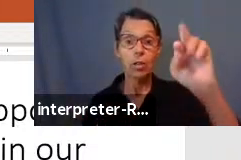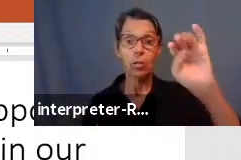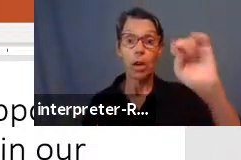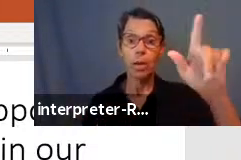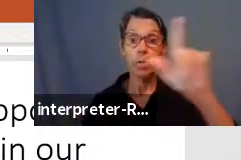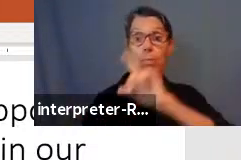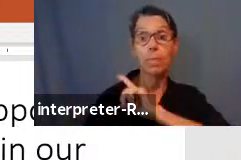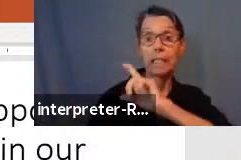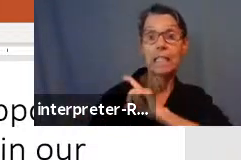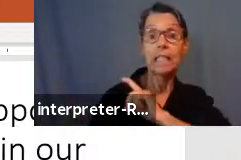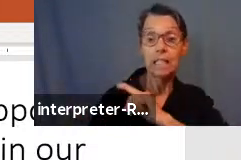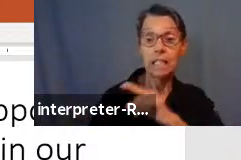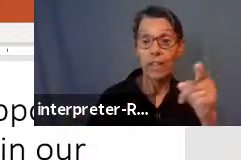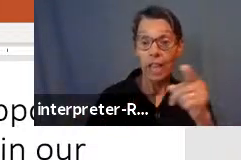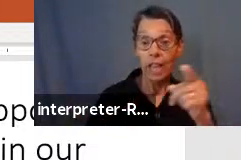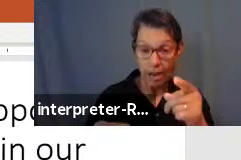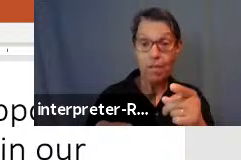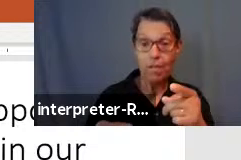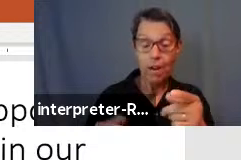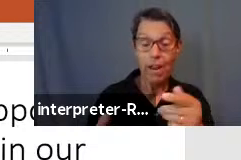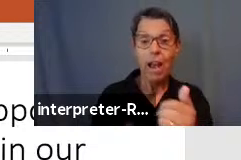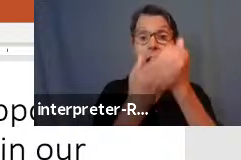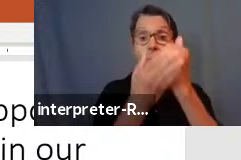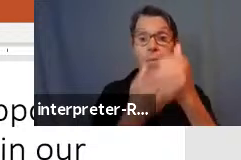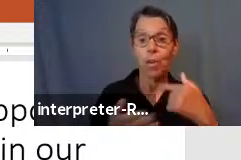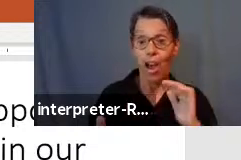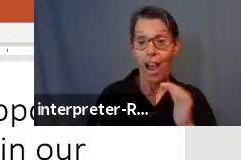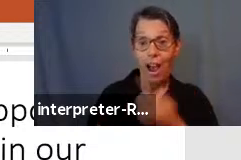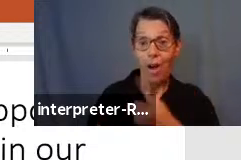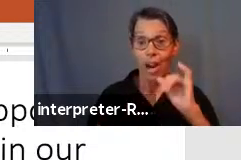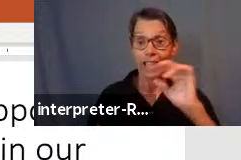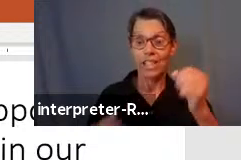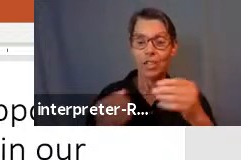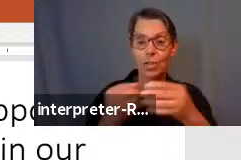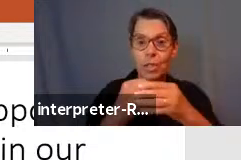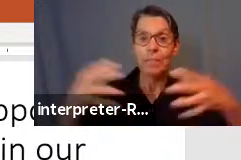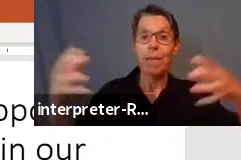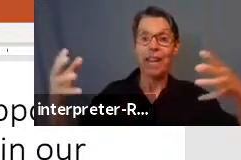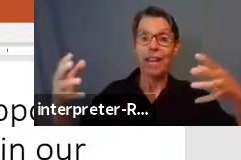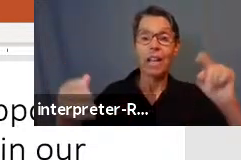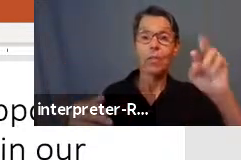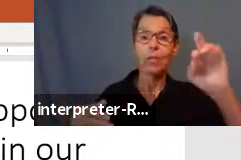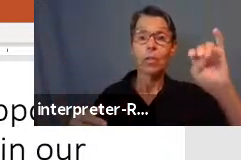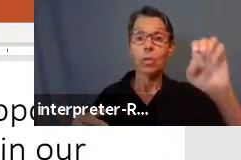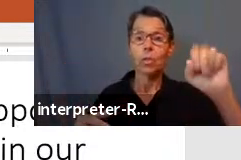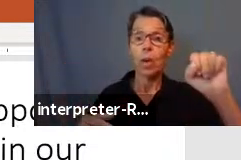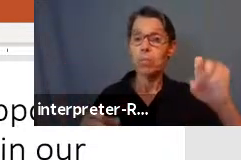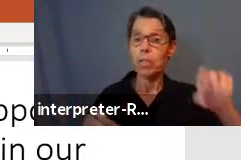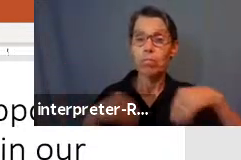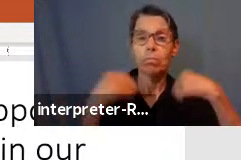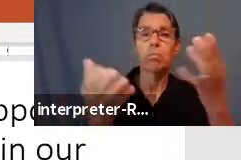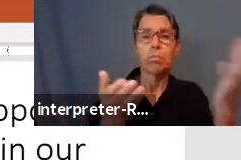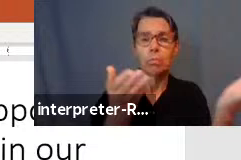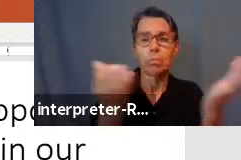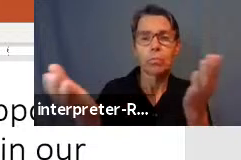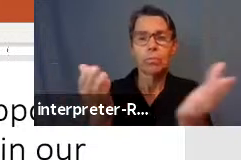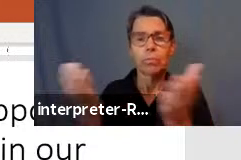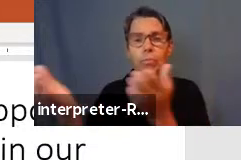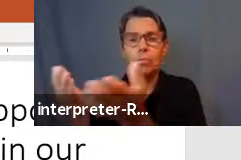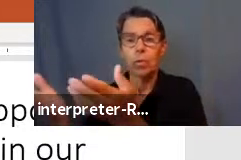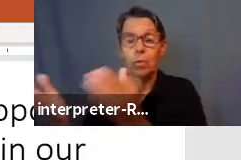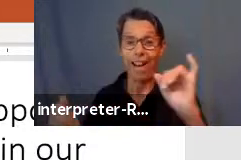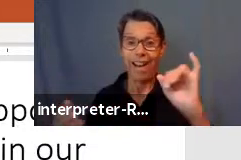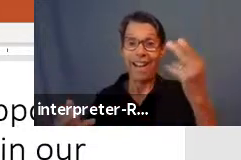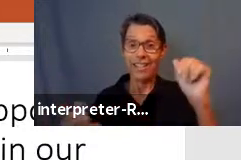really expand what its capabilities and scope has been. And the tribes have stepped in and provided services where the Indian Health Service didn't have